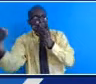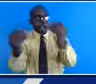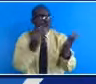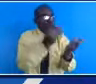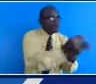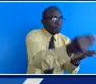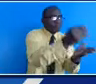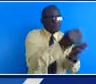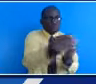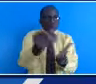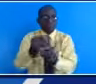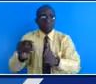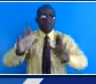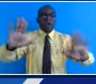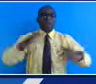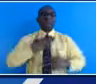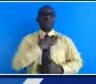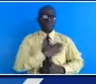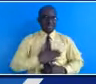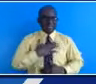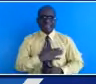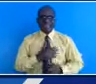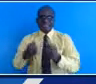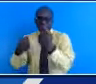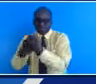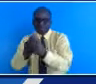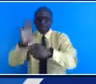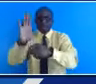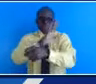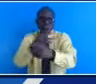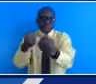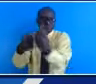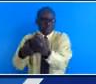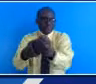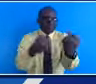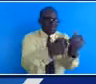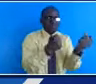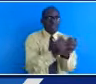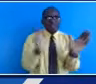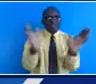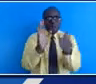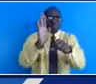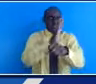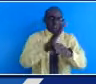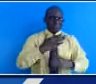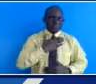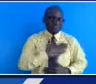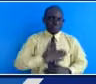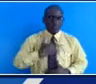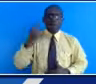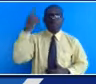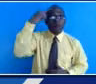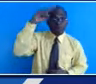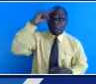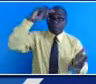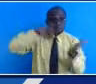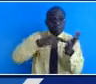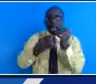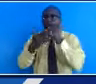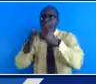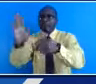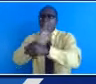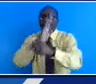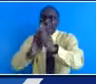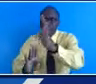with us and support us before you, you know, do that online Target order or Amazon. Please think about how you could